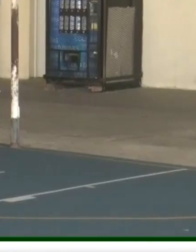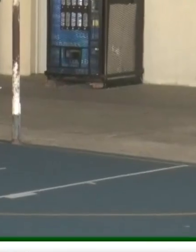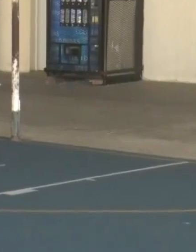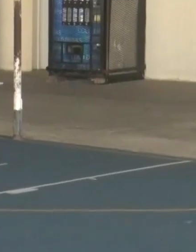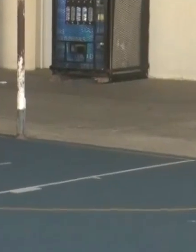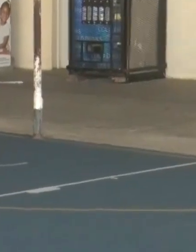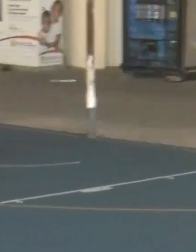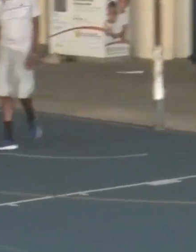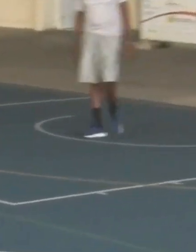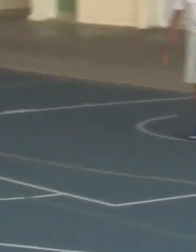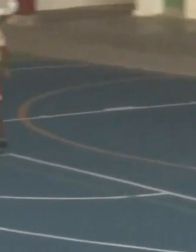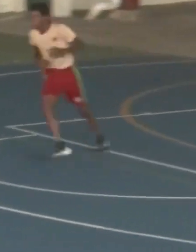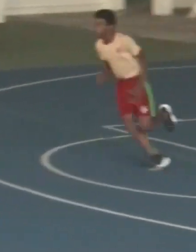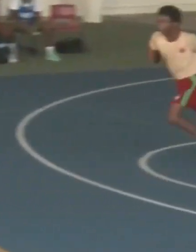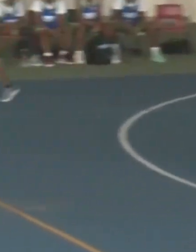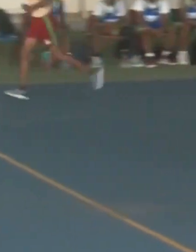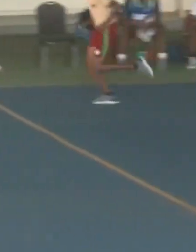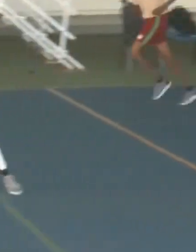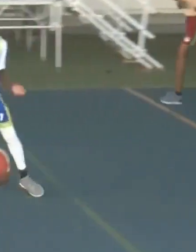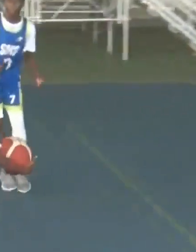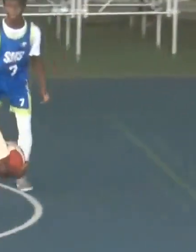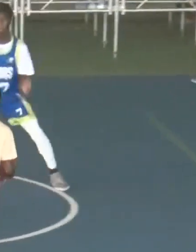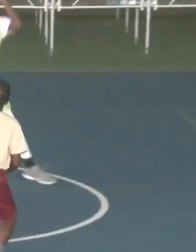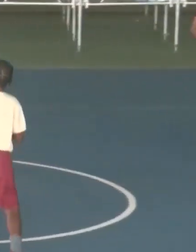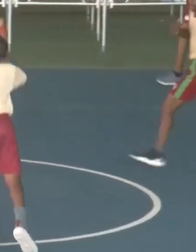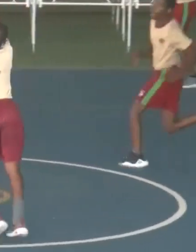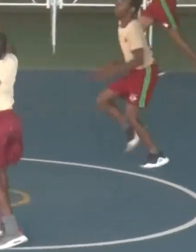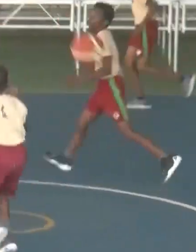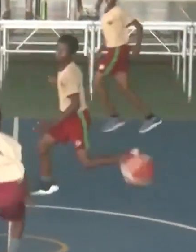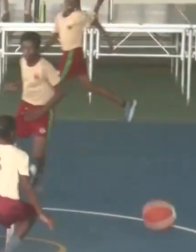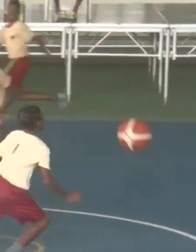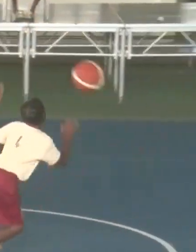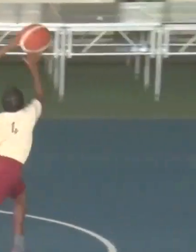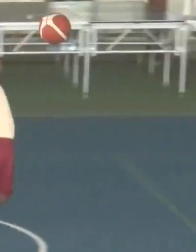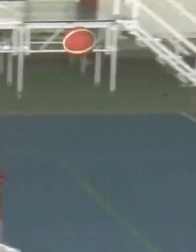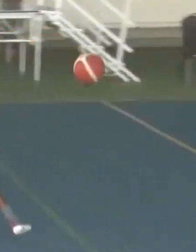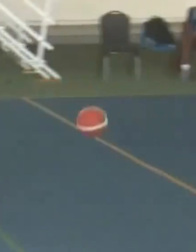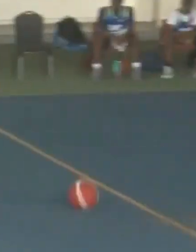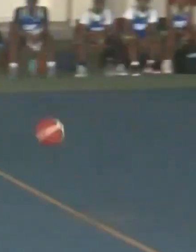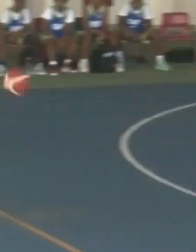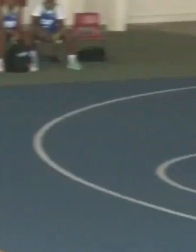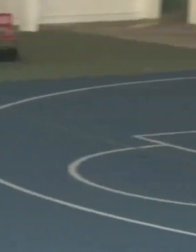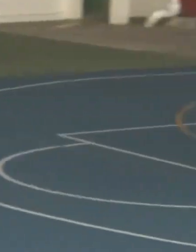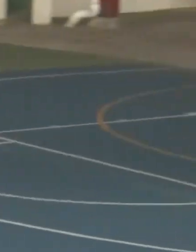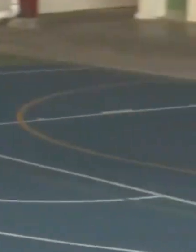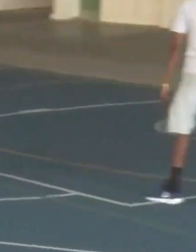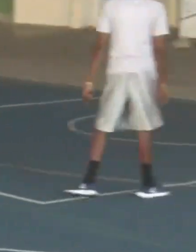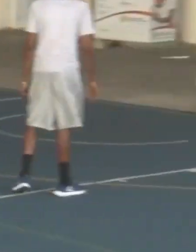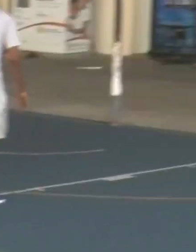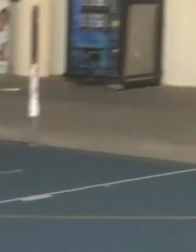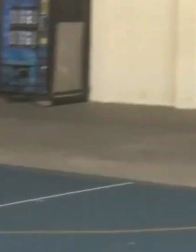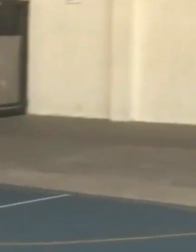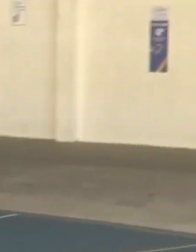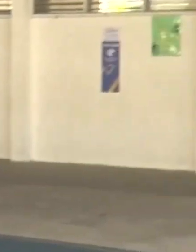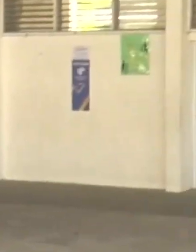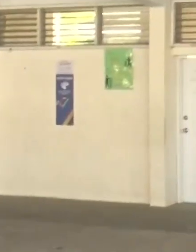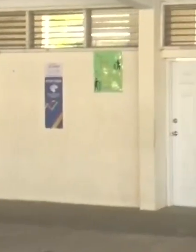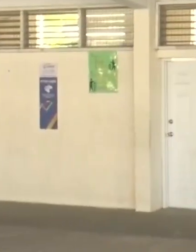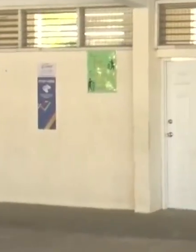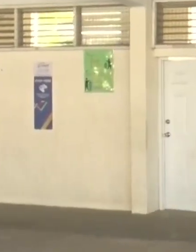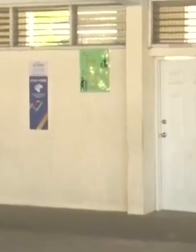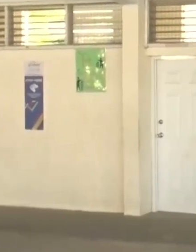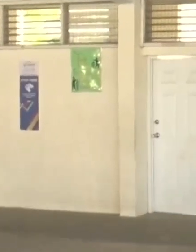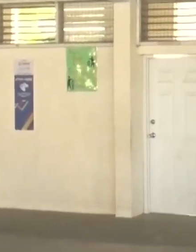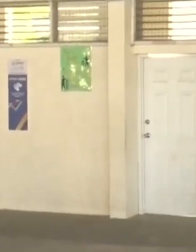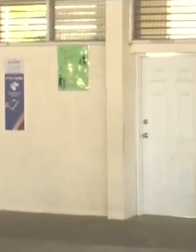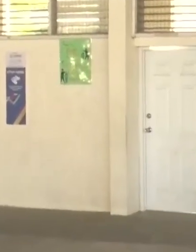St. Michael's School in the blue hosting Graydon Sealy. Jordan Blackman with the half-court block and wins the foot race as well, up and